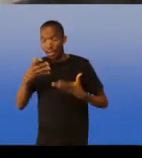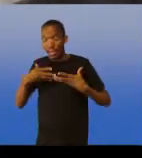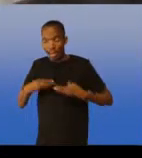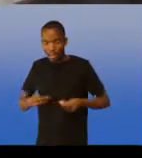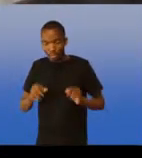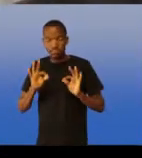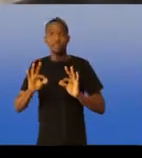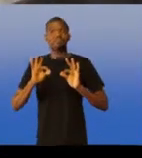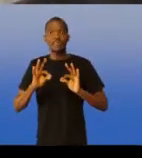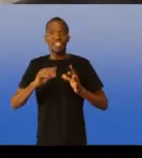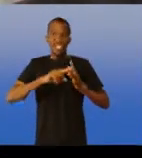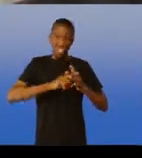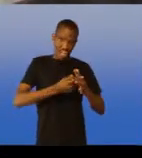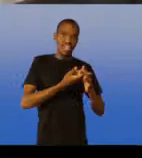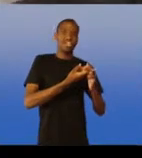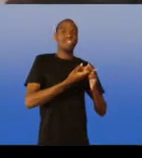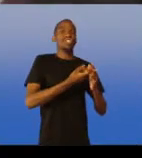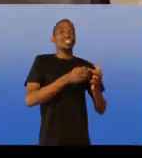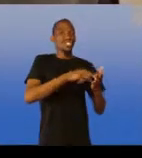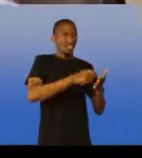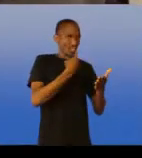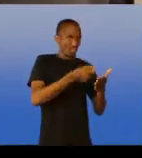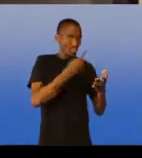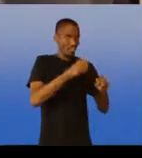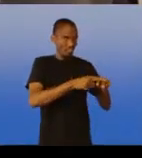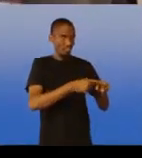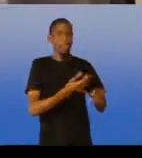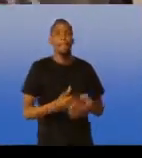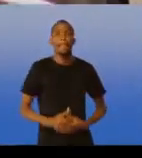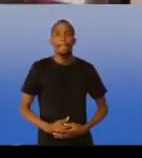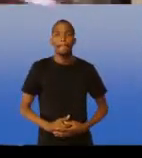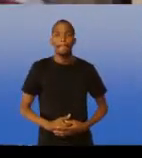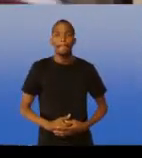ke simolola ke tsena mo treatmenteng